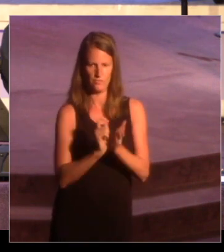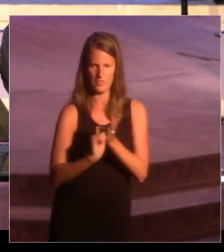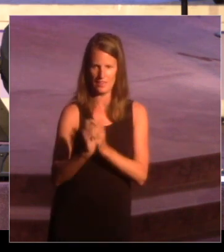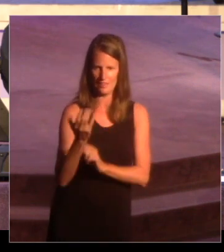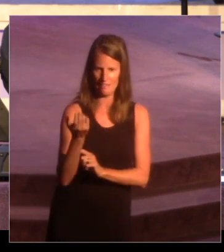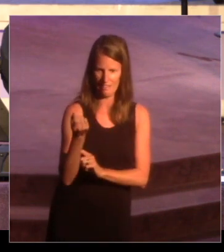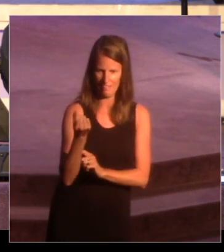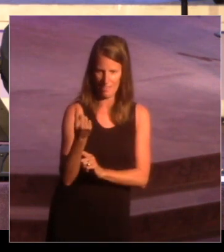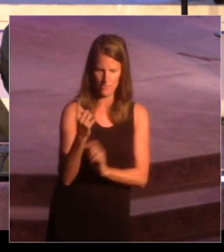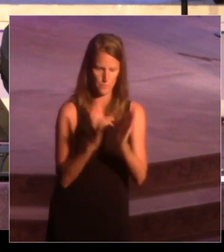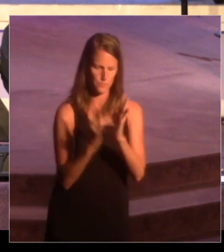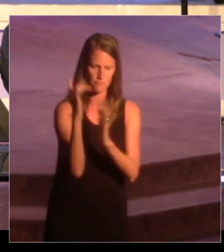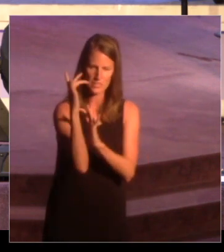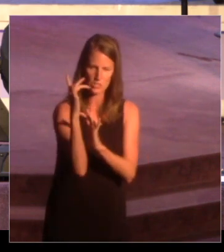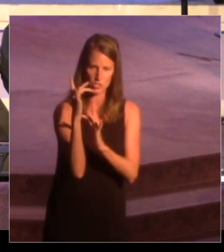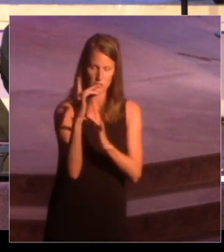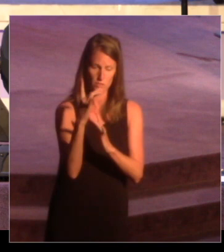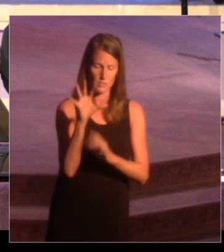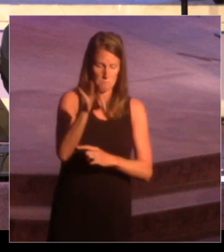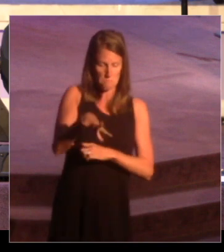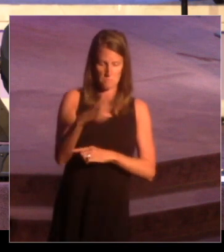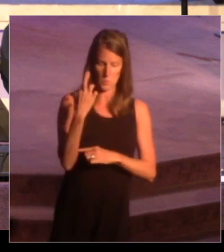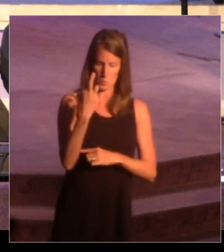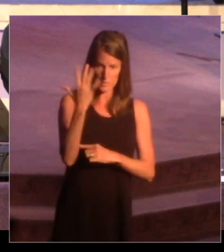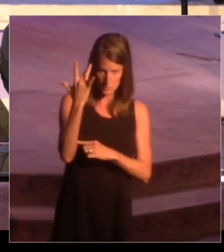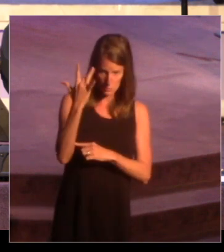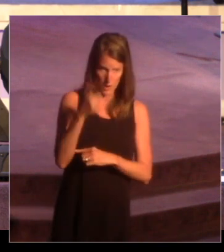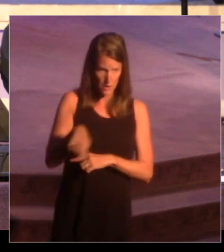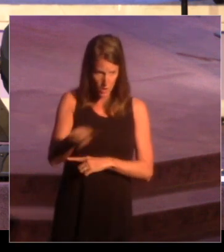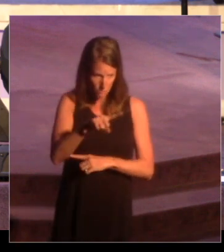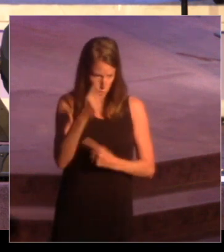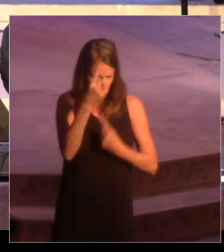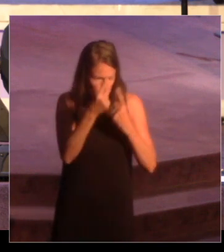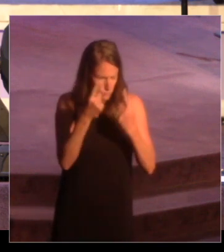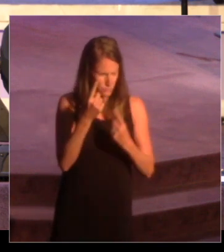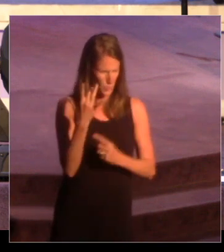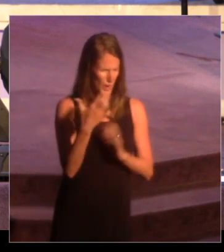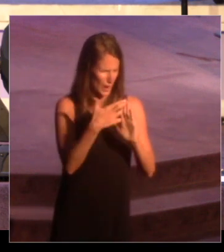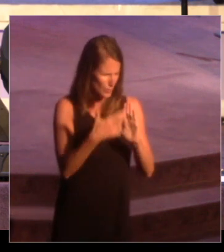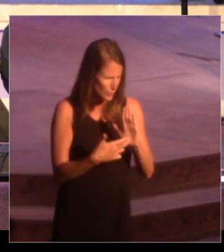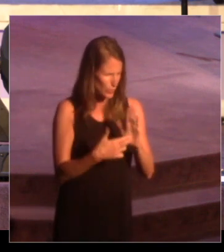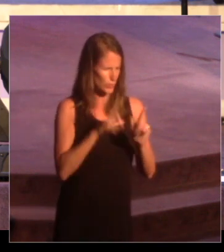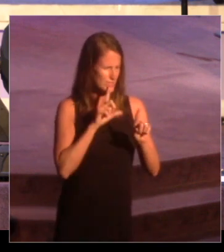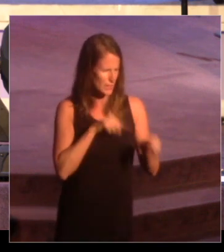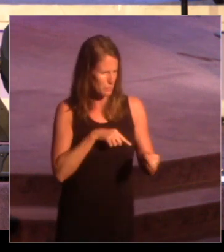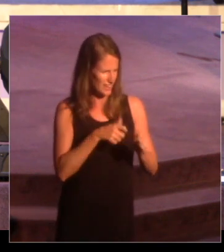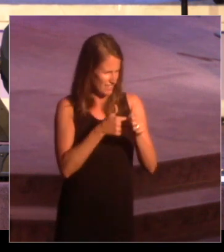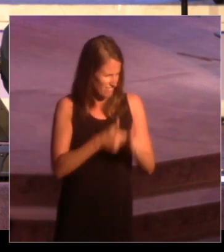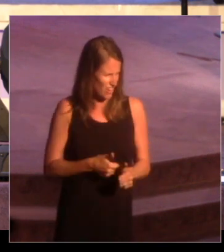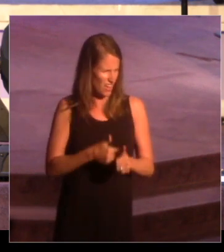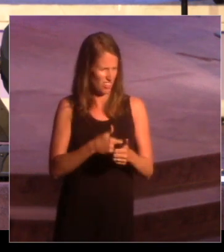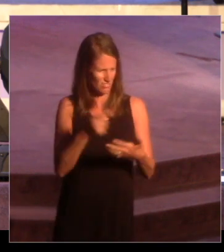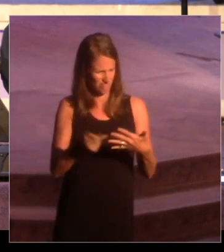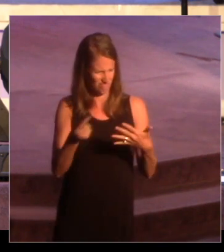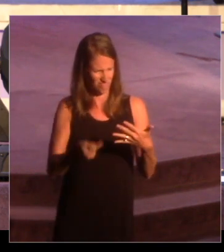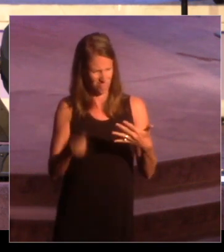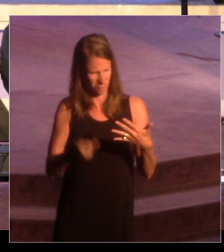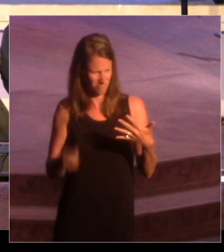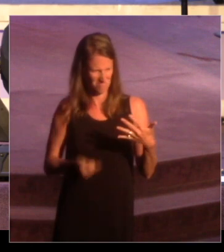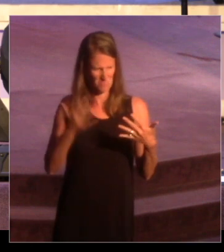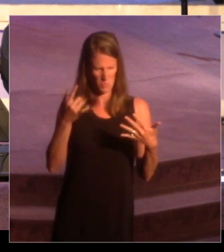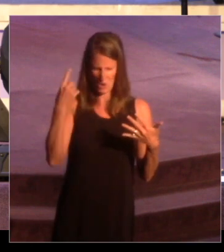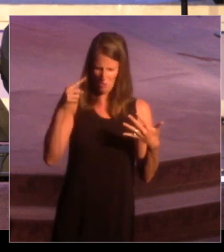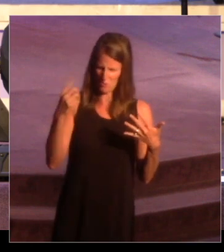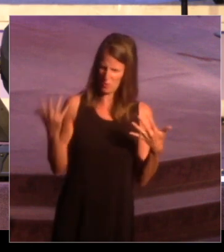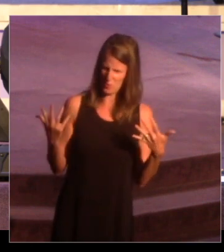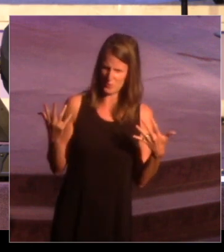commandments, Jesus gives us the reason why. If you've ever wondered why all these rules, why all these commandments, why all this stuff that we have to do and live